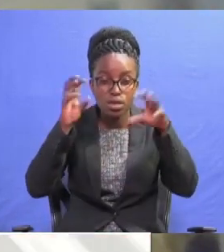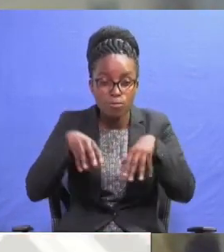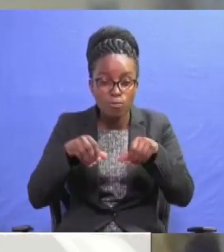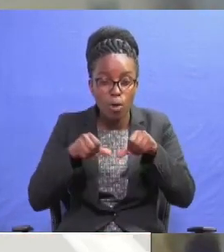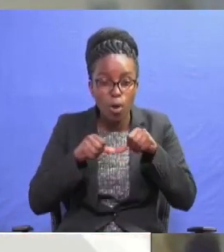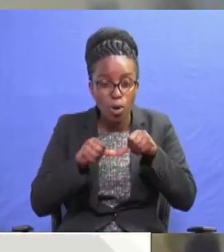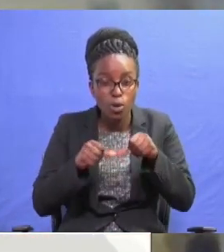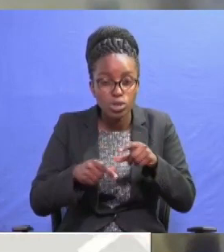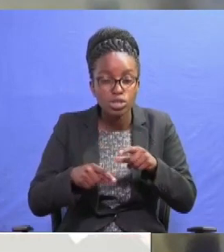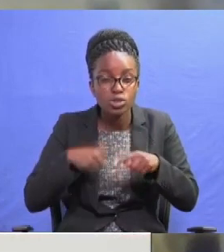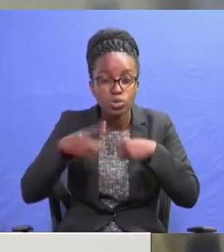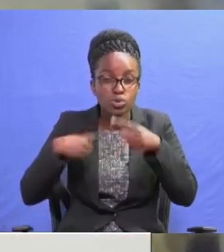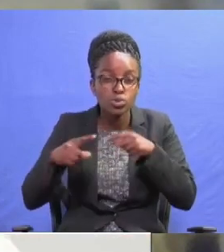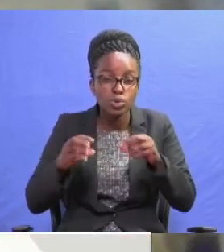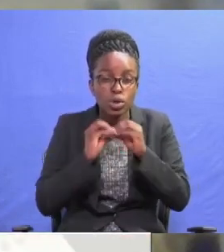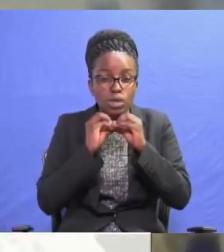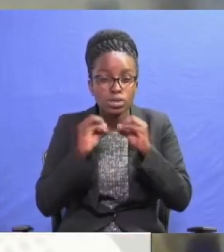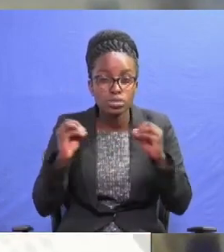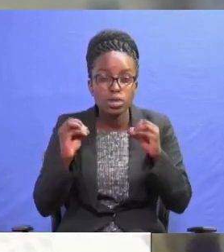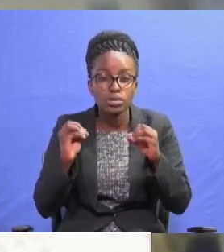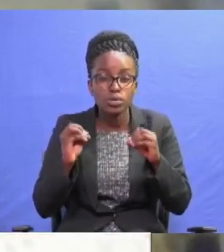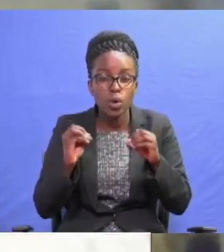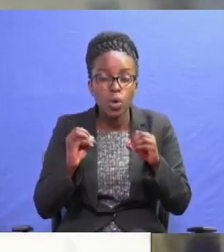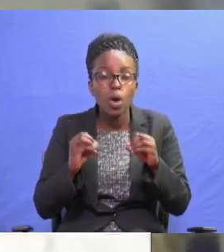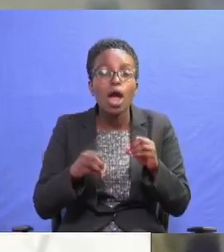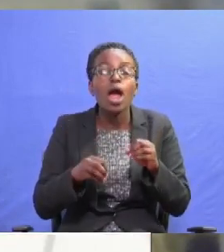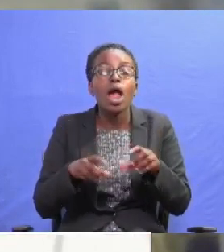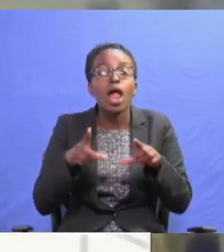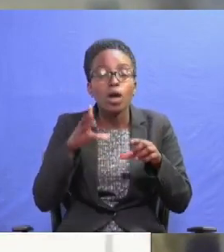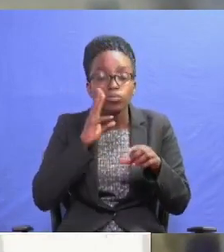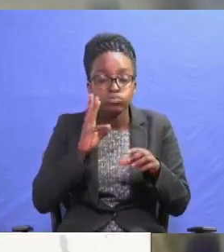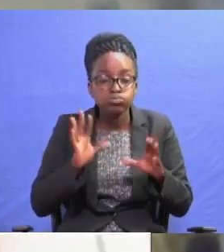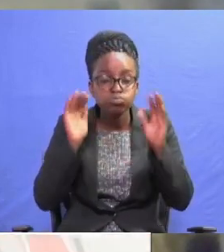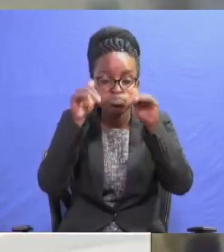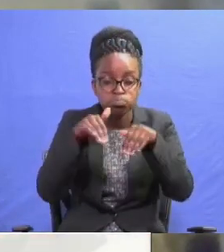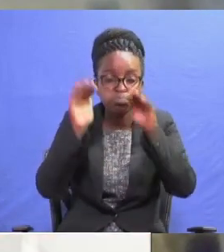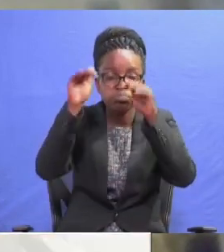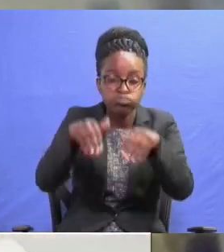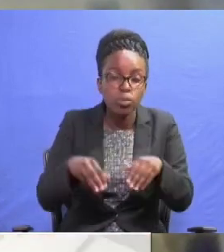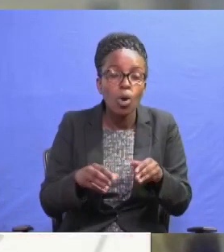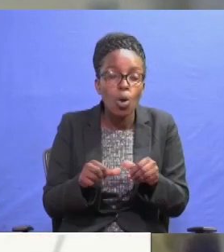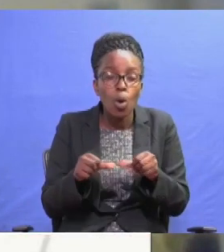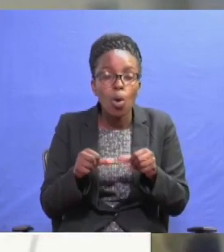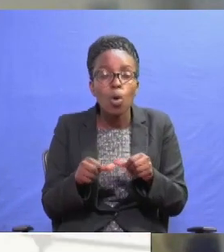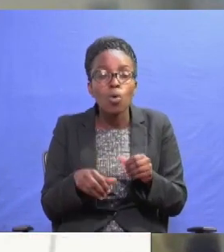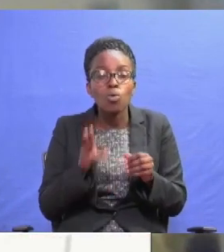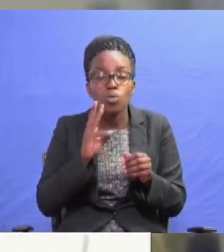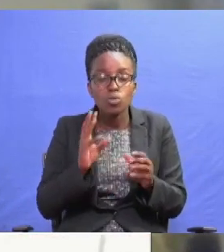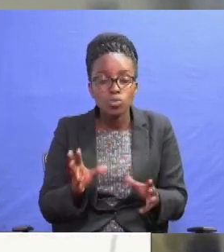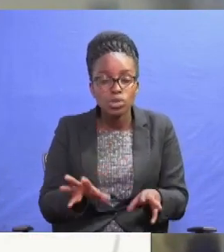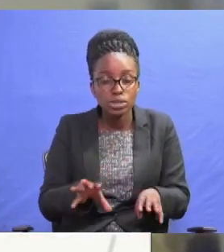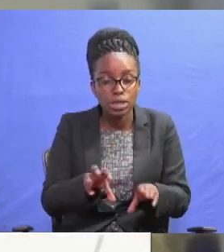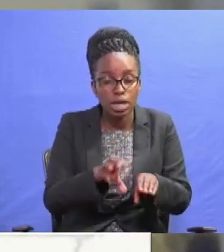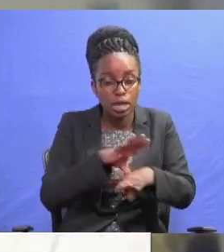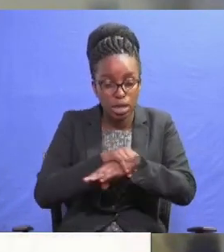I'm 100% sure that the lakes have been receiving a lot of water. And very soon anybody who dare to go back to where they were